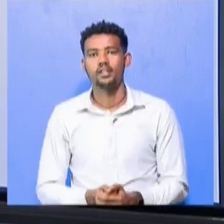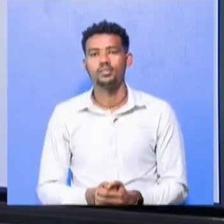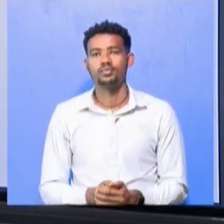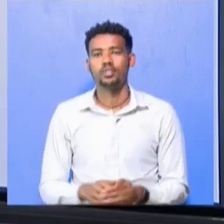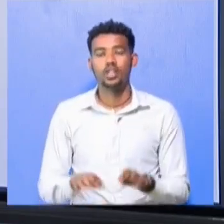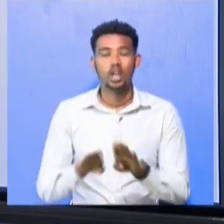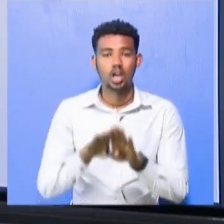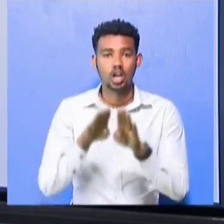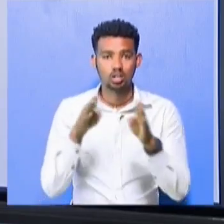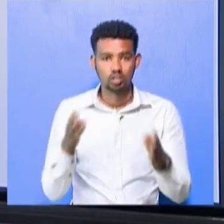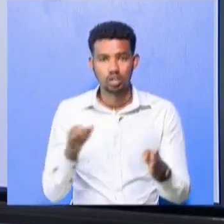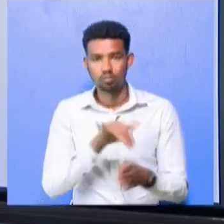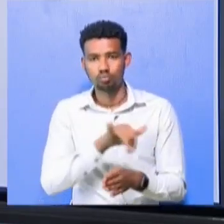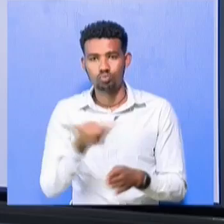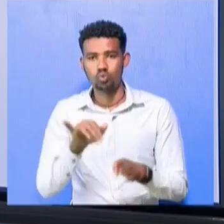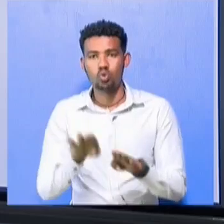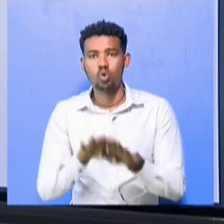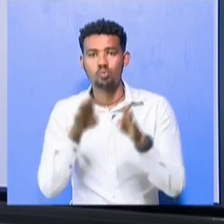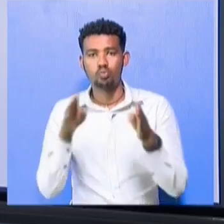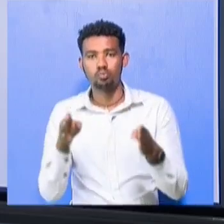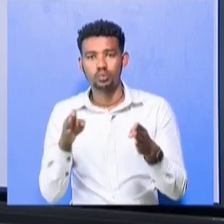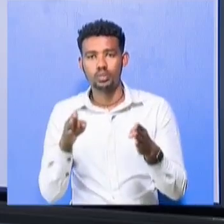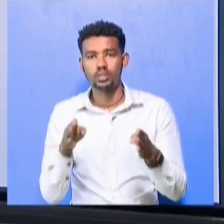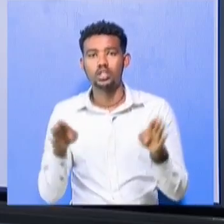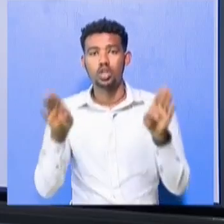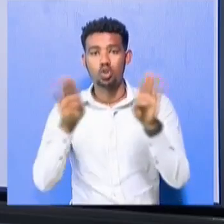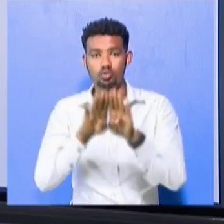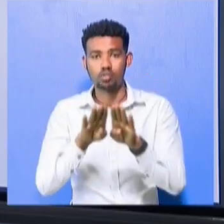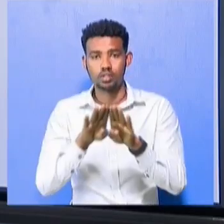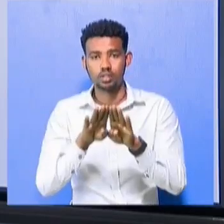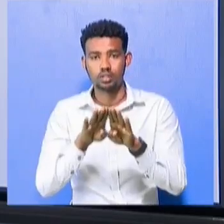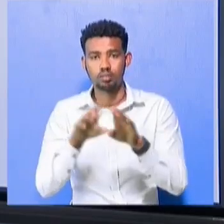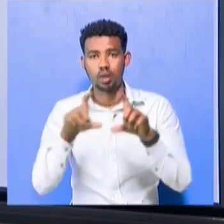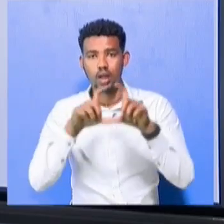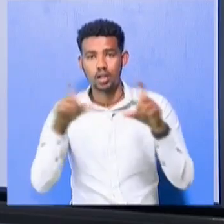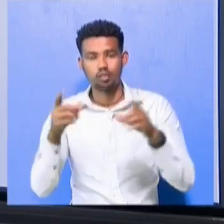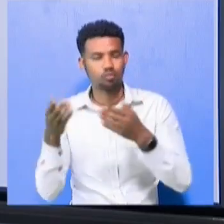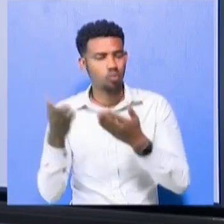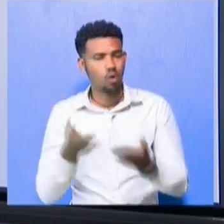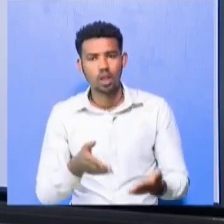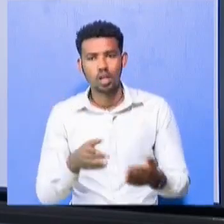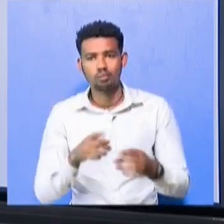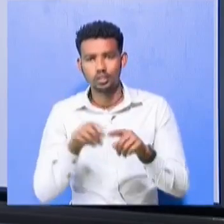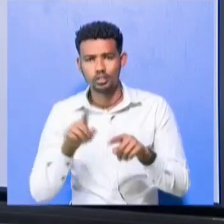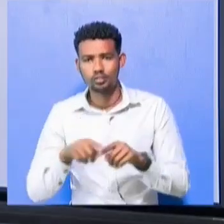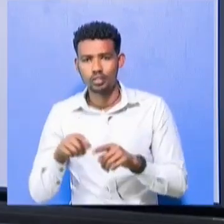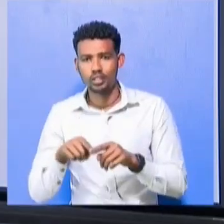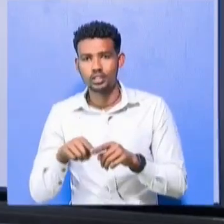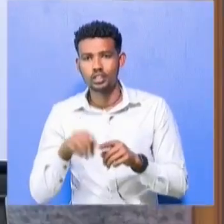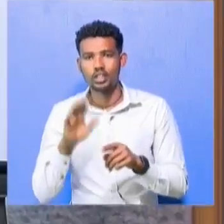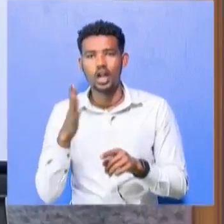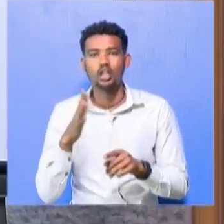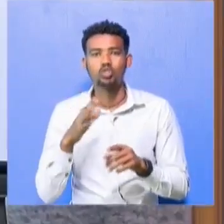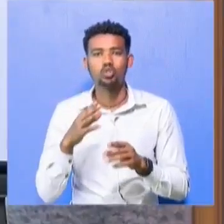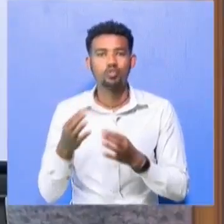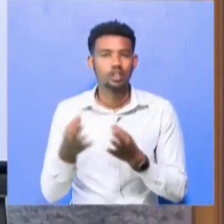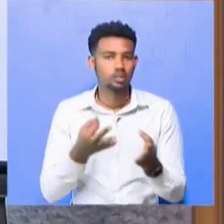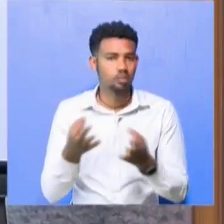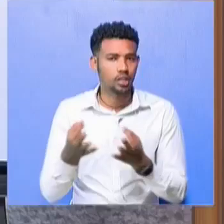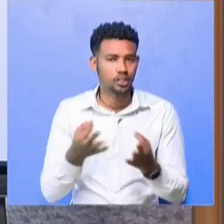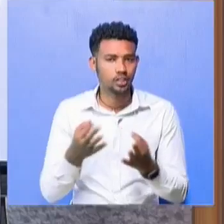opening paragraph, the same is true when it comes to the closing paragraph. You are welcome to use different kinds of expressions. such as